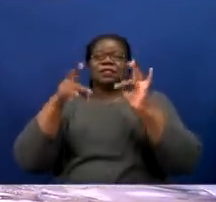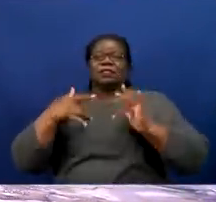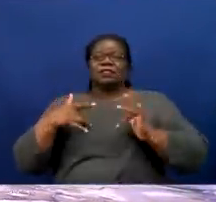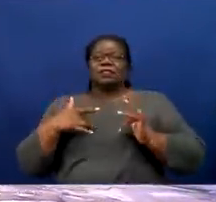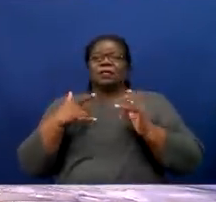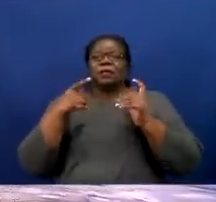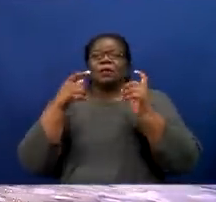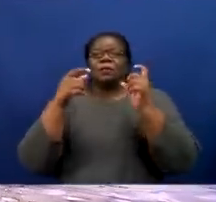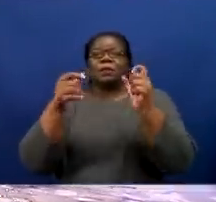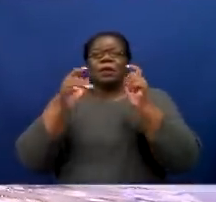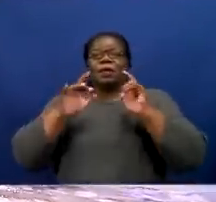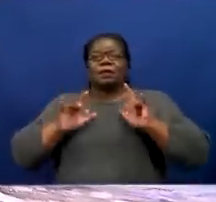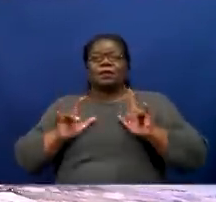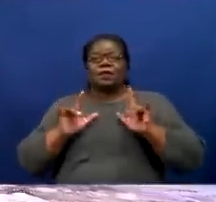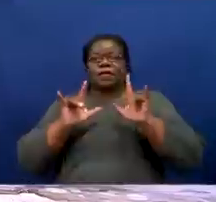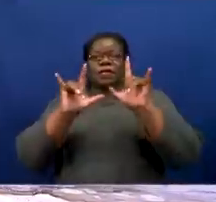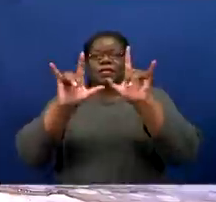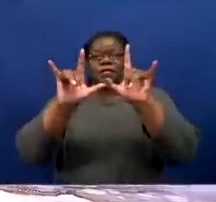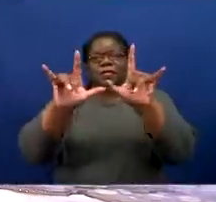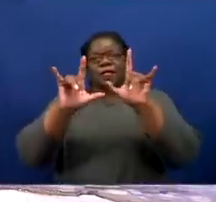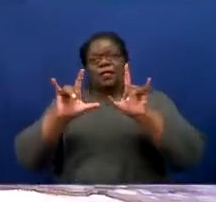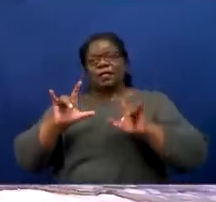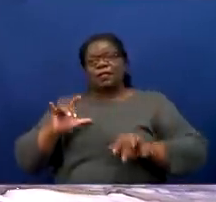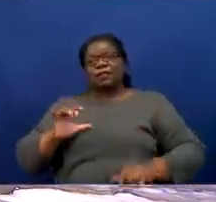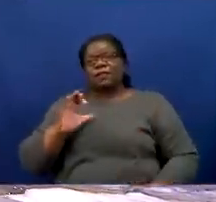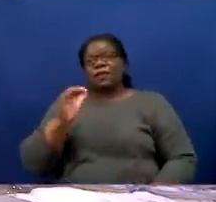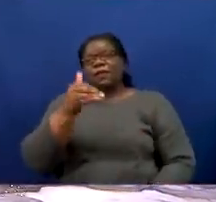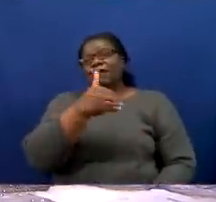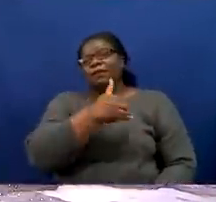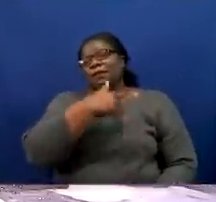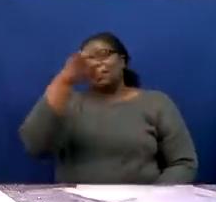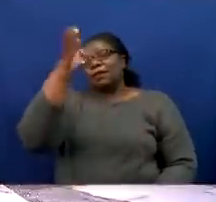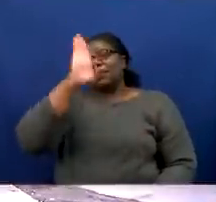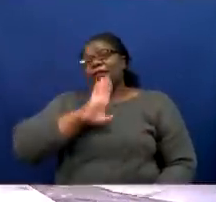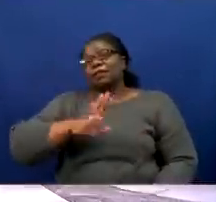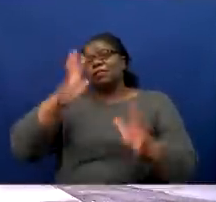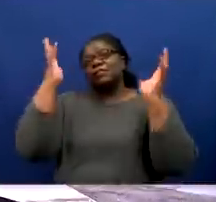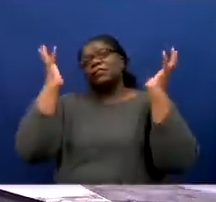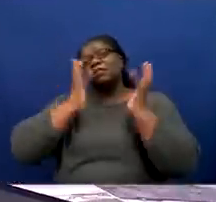and love. Our God is an awesome God.